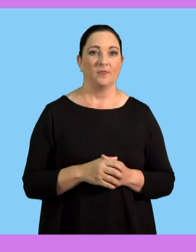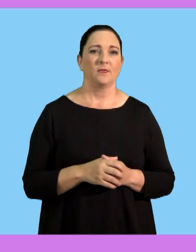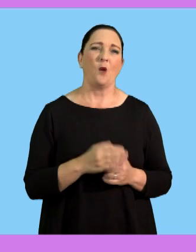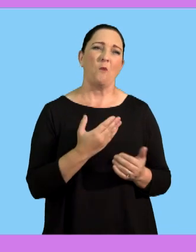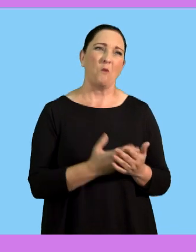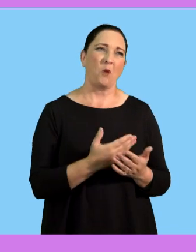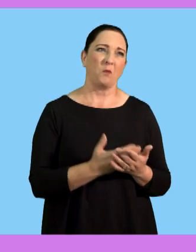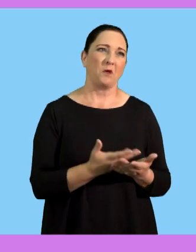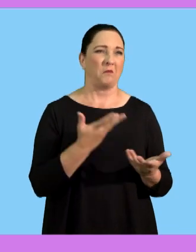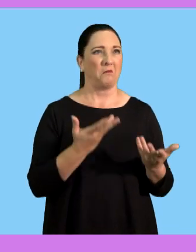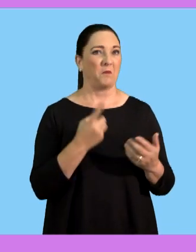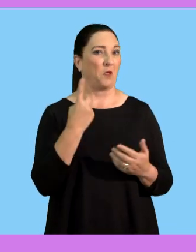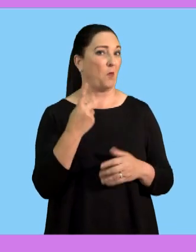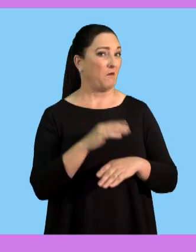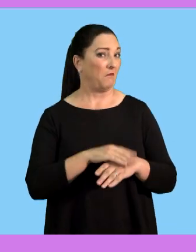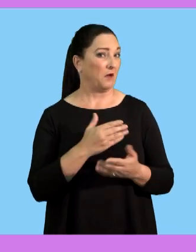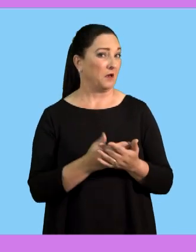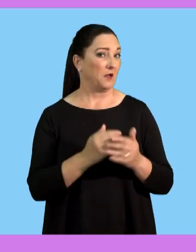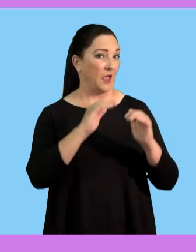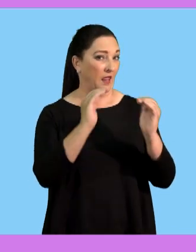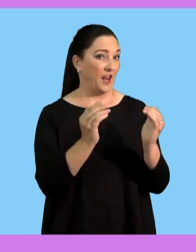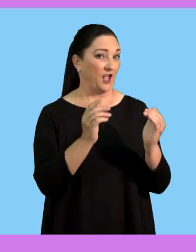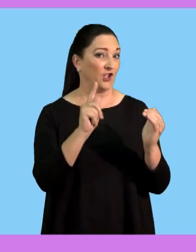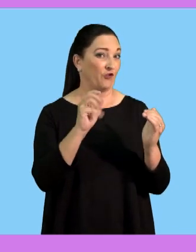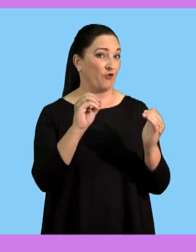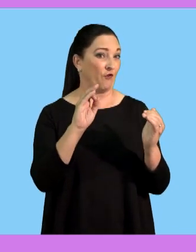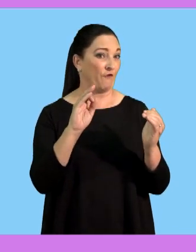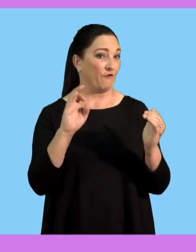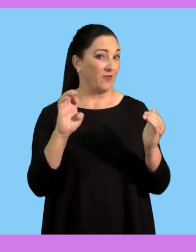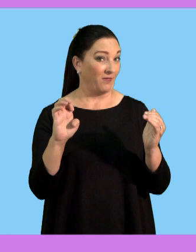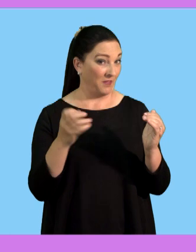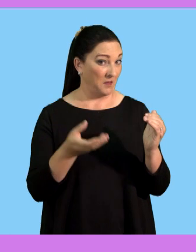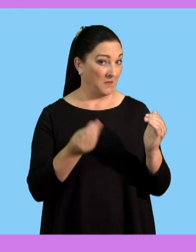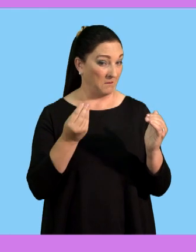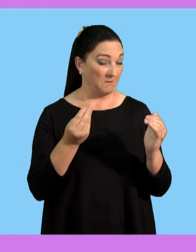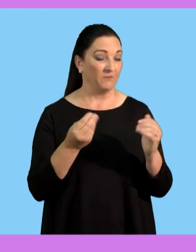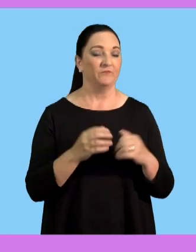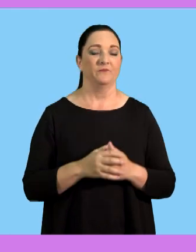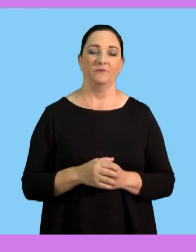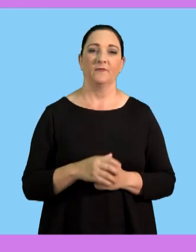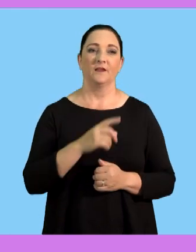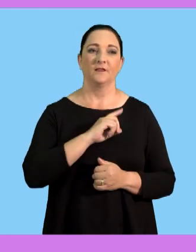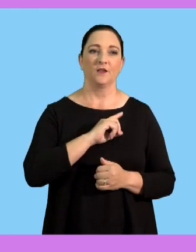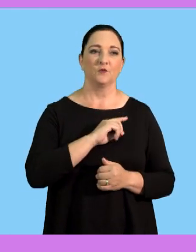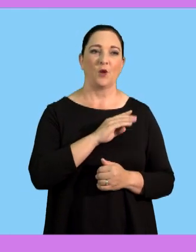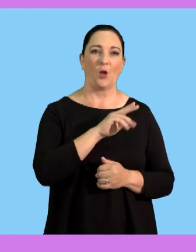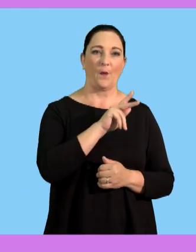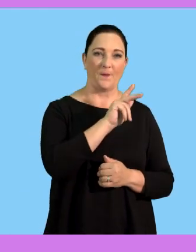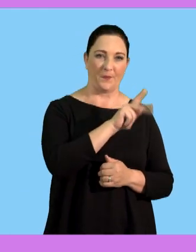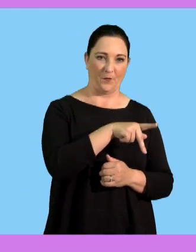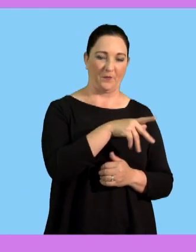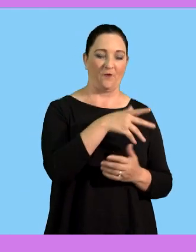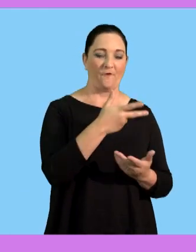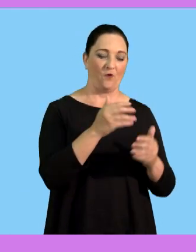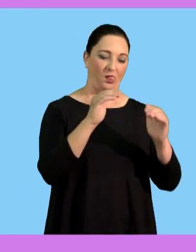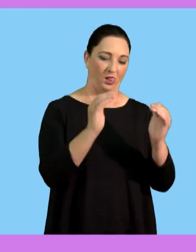of one of your friends getting a toffee. All right, so let me start by writing probability of